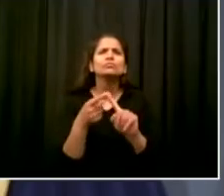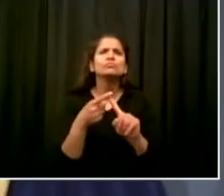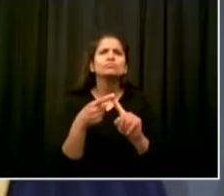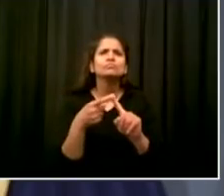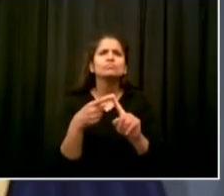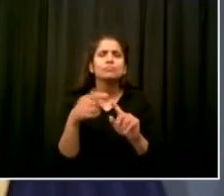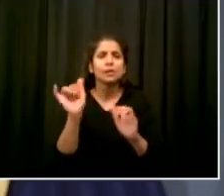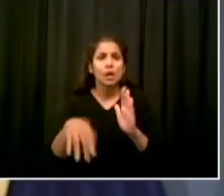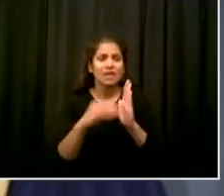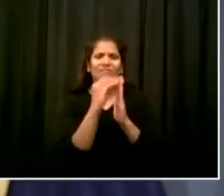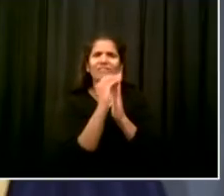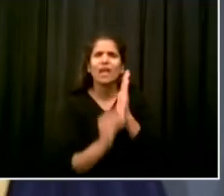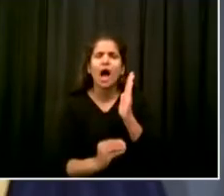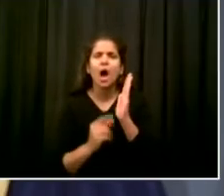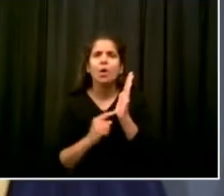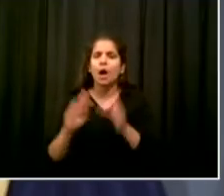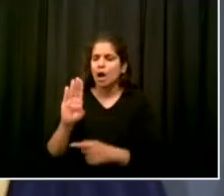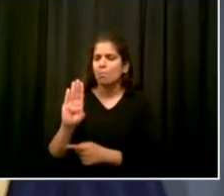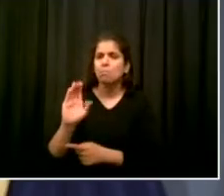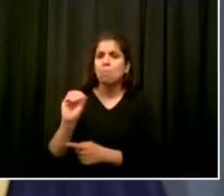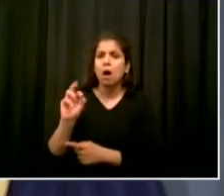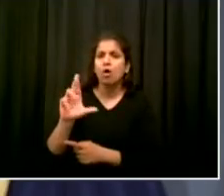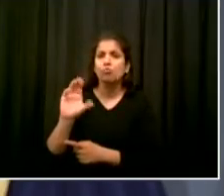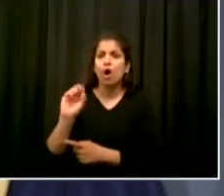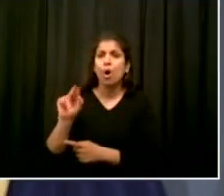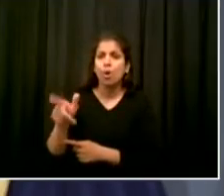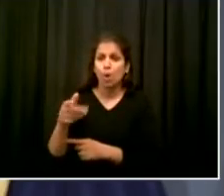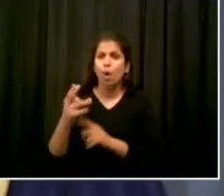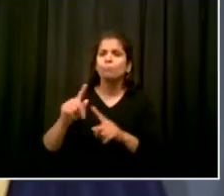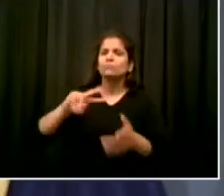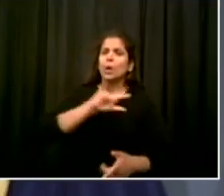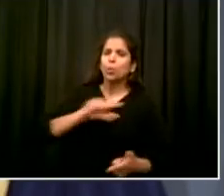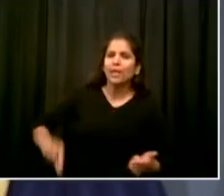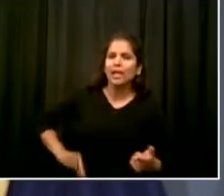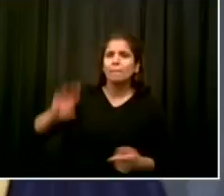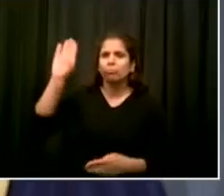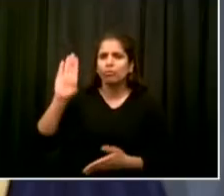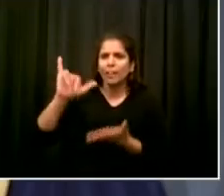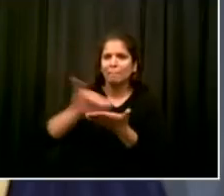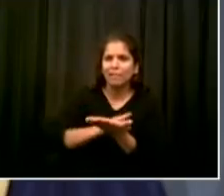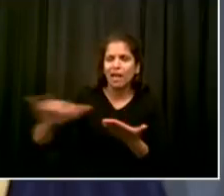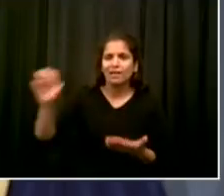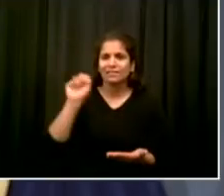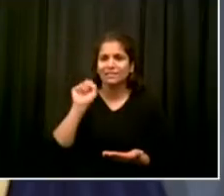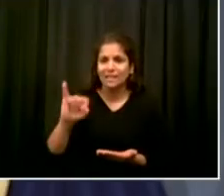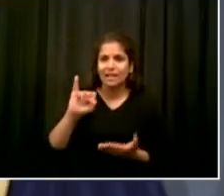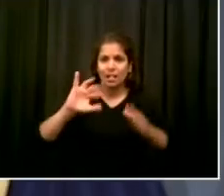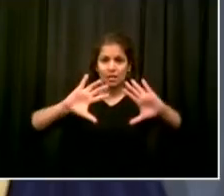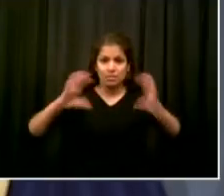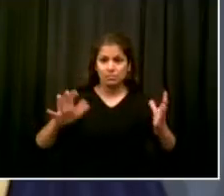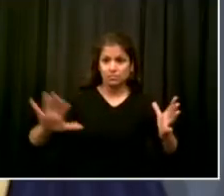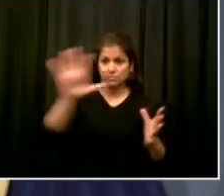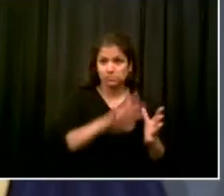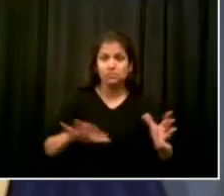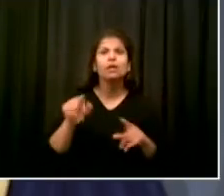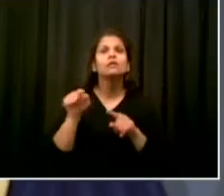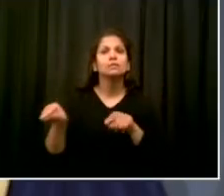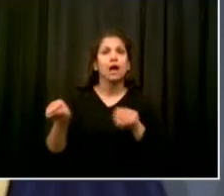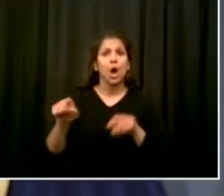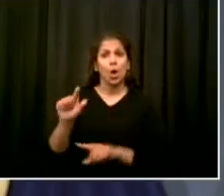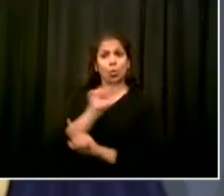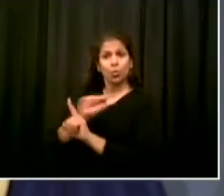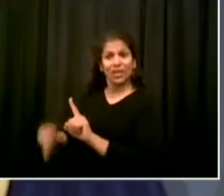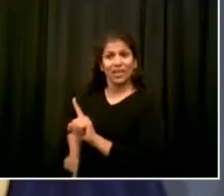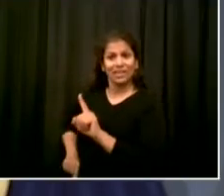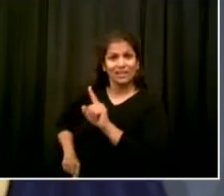number of hospital beds per capita and healthcare inequities is an issue that you said that you've tried to work on, I want to know what your administration